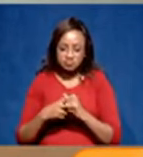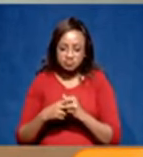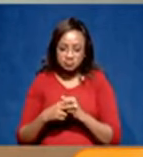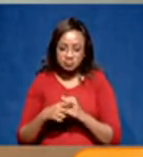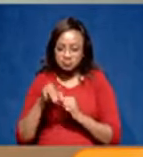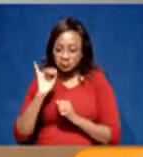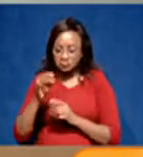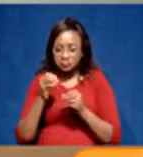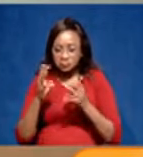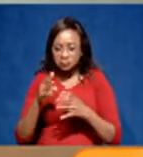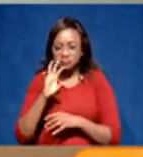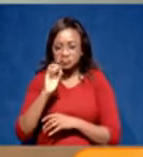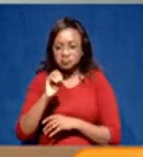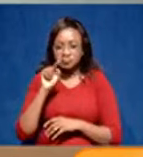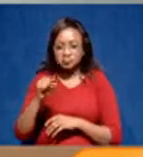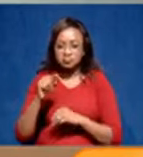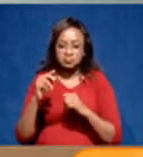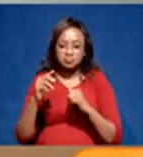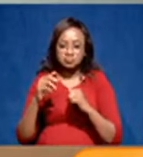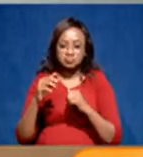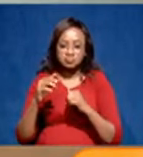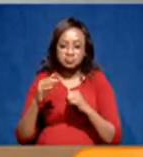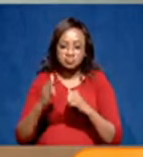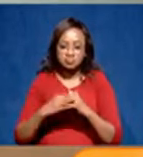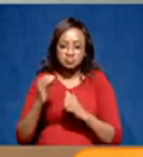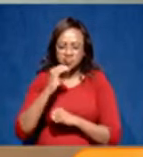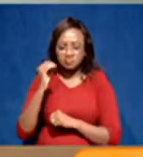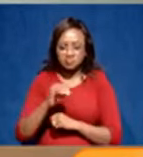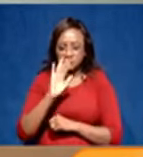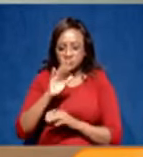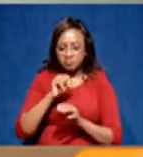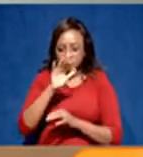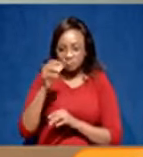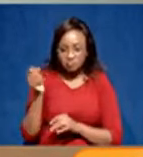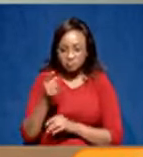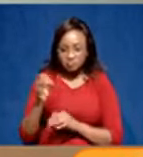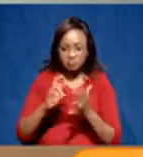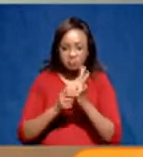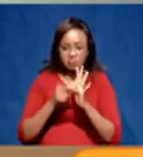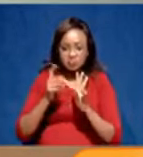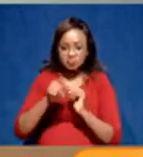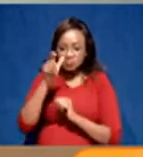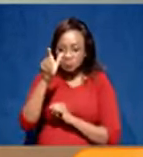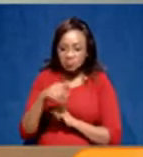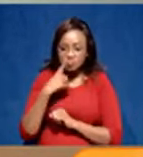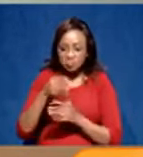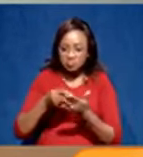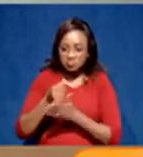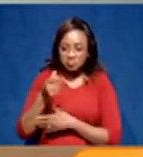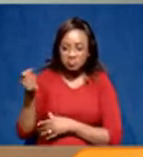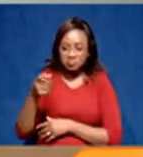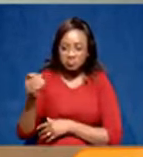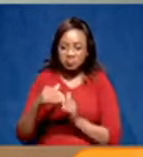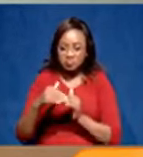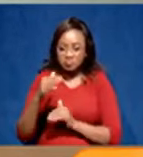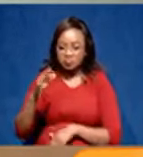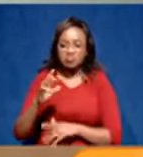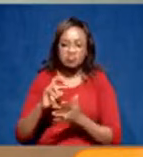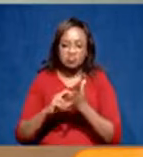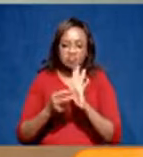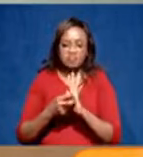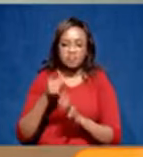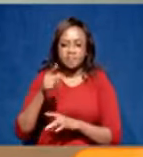is 0.1% of your income. That means that the person who is earning more is actually advantaged with the